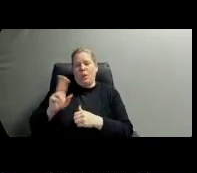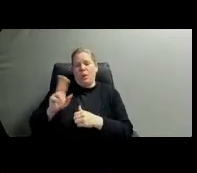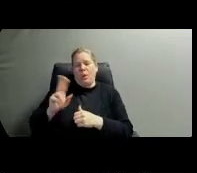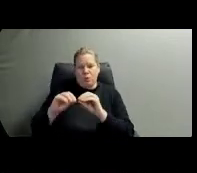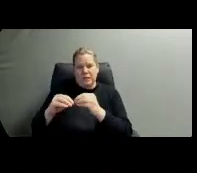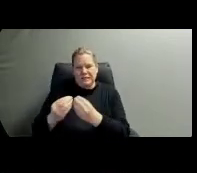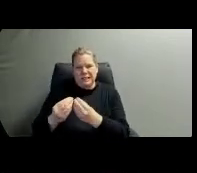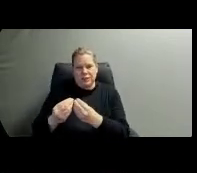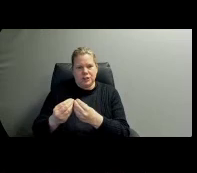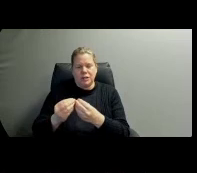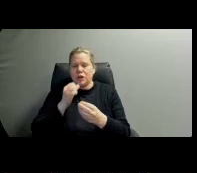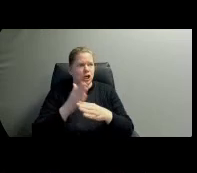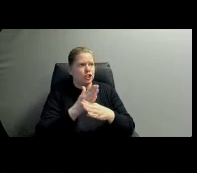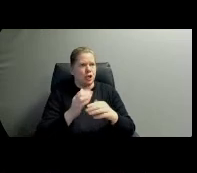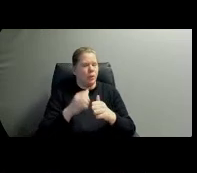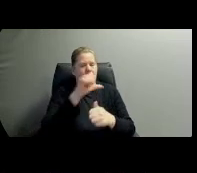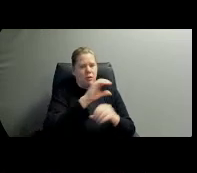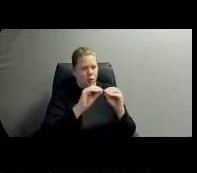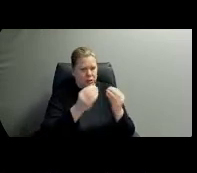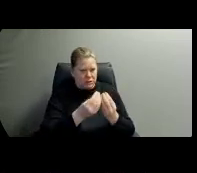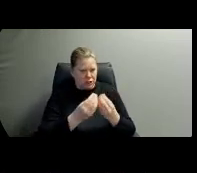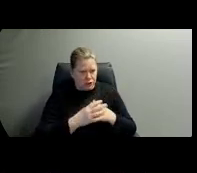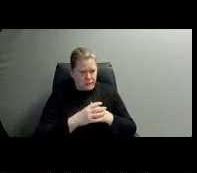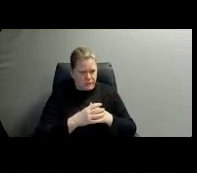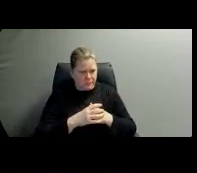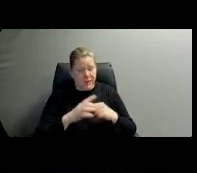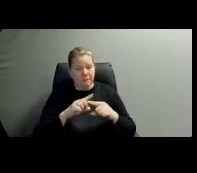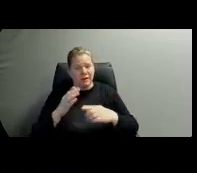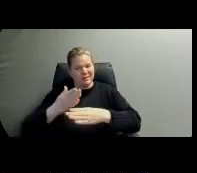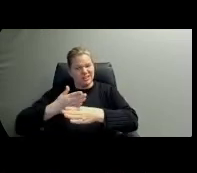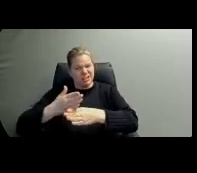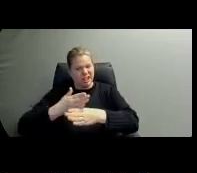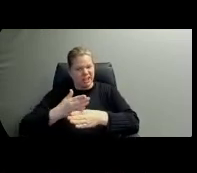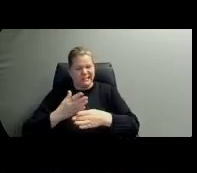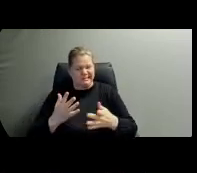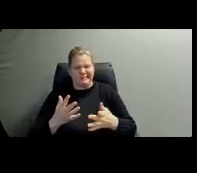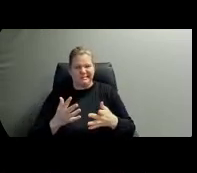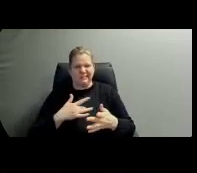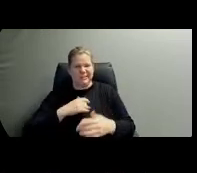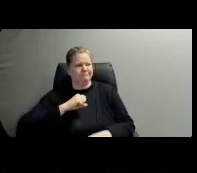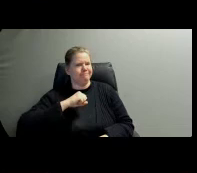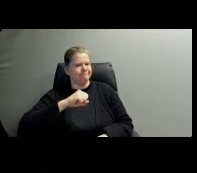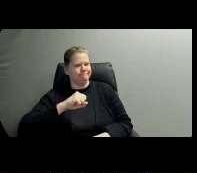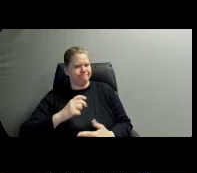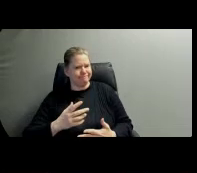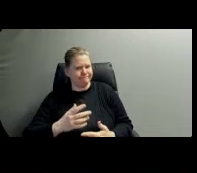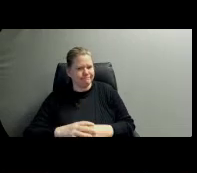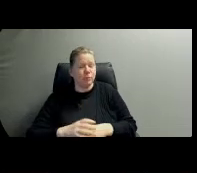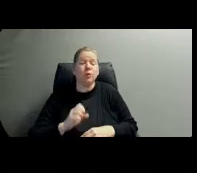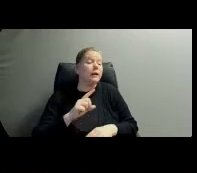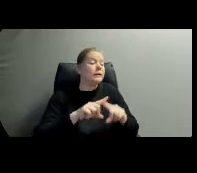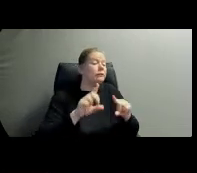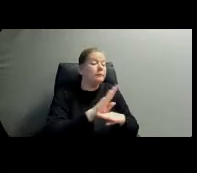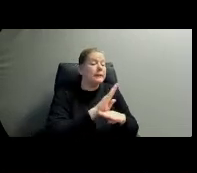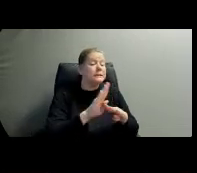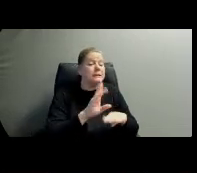of organizations are trying that. But when it comes to like distributed organizations, or like even different business units being involved in